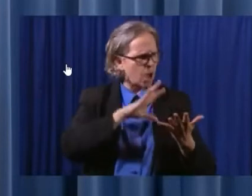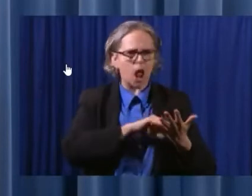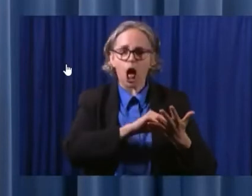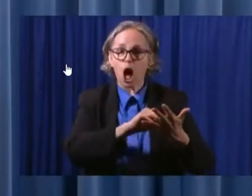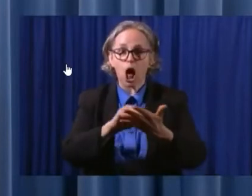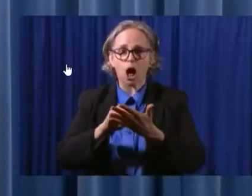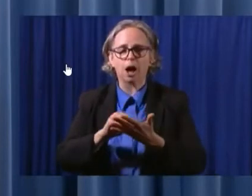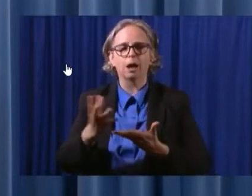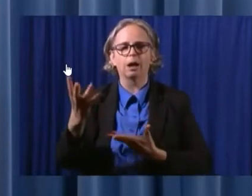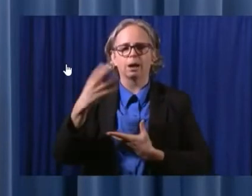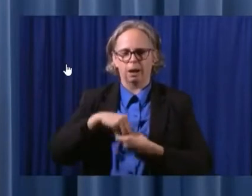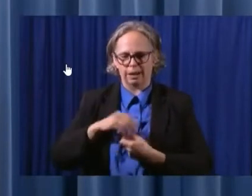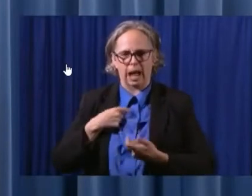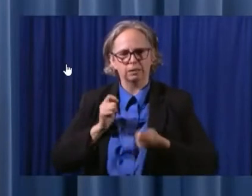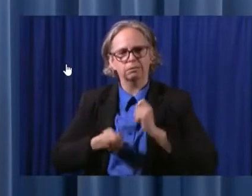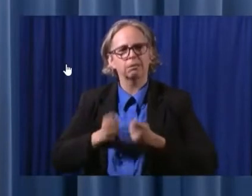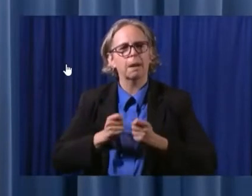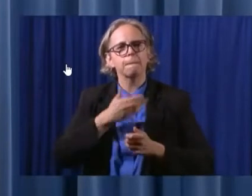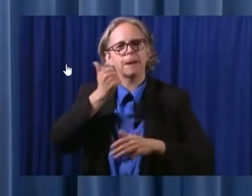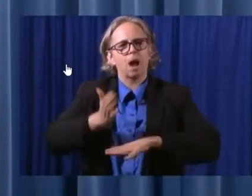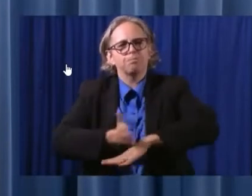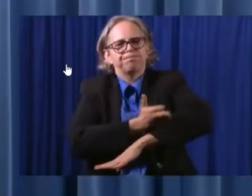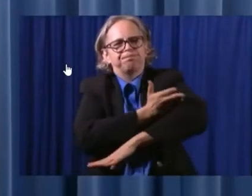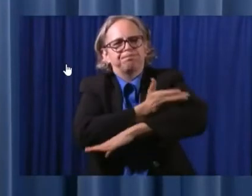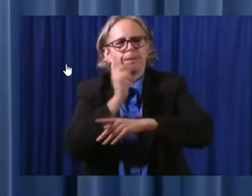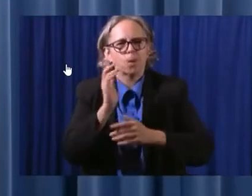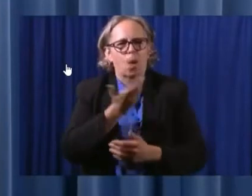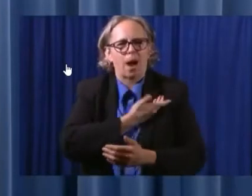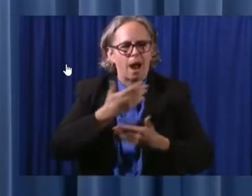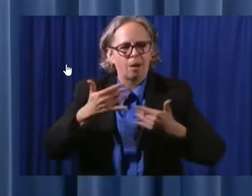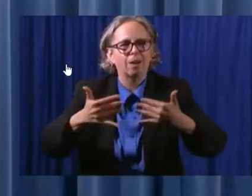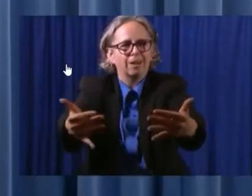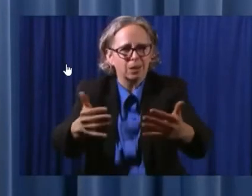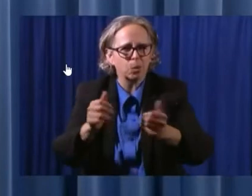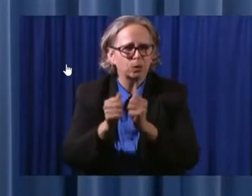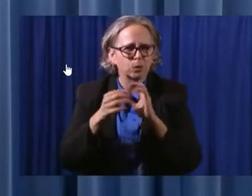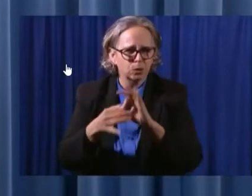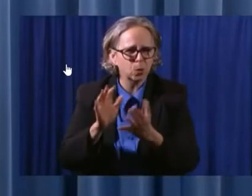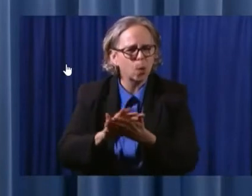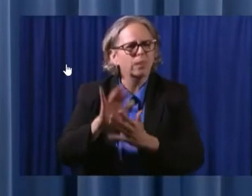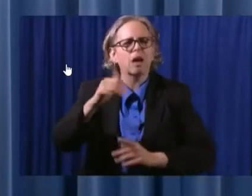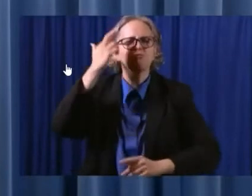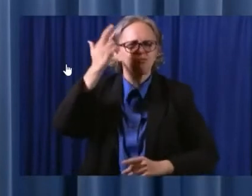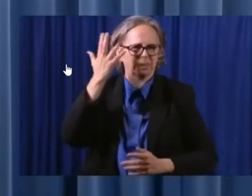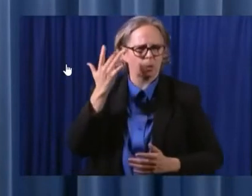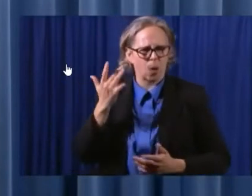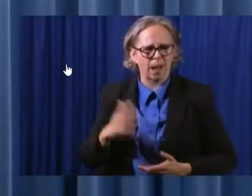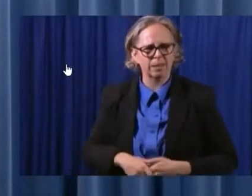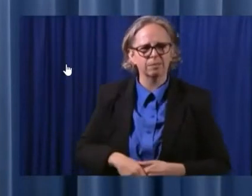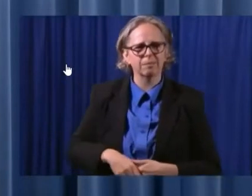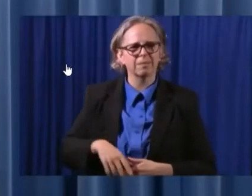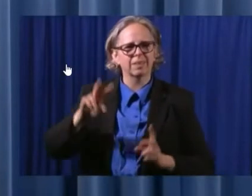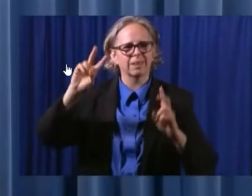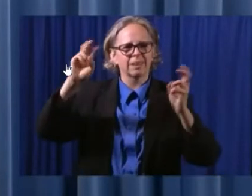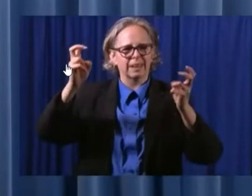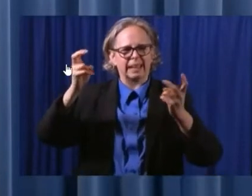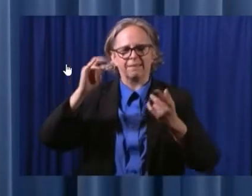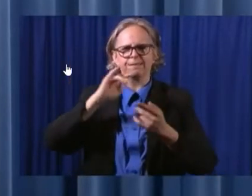this virus, it is good to continue to try to keep up, and that's why we have this as really an interactive process.